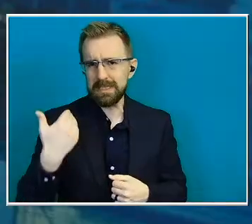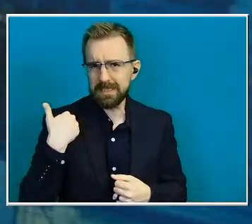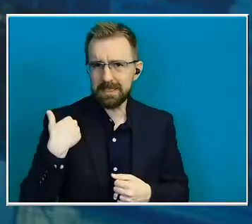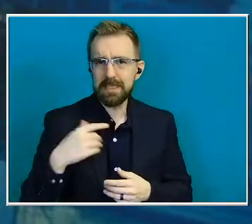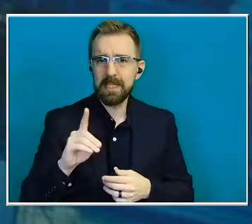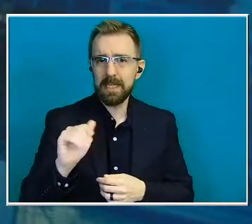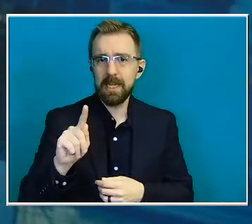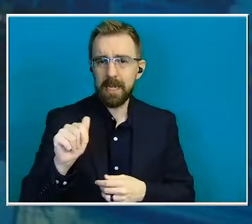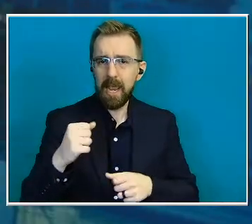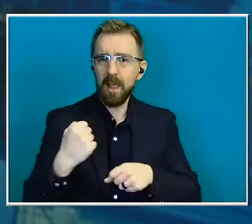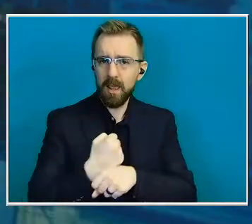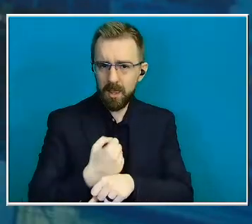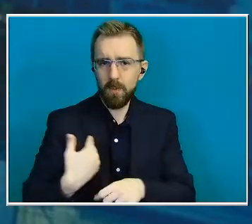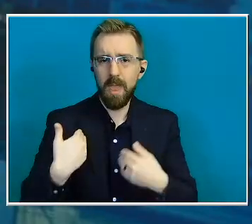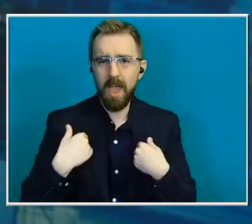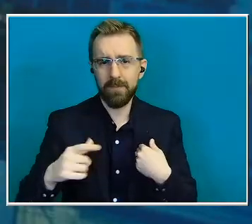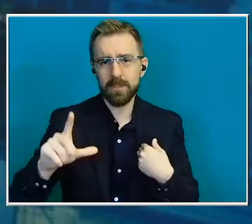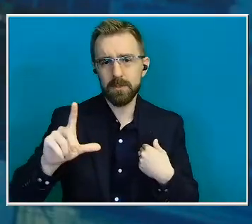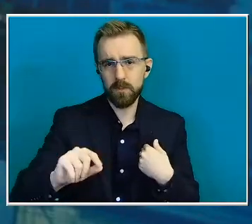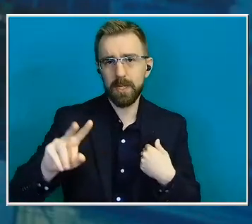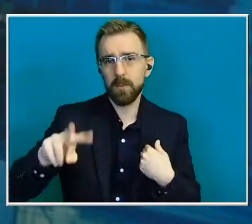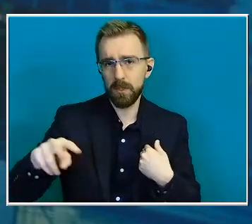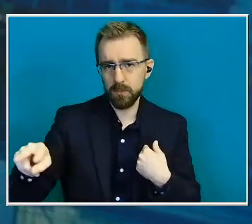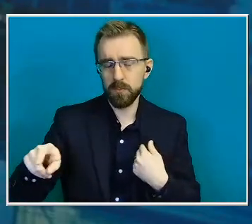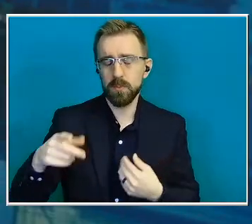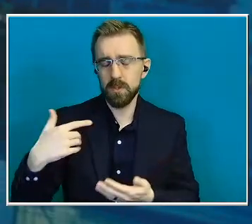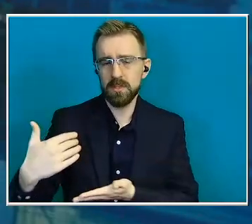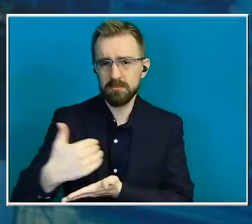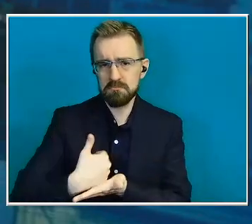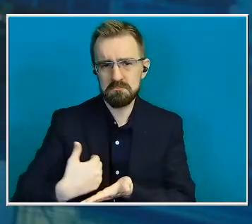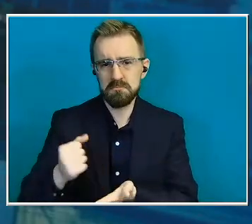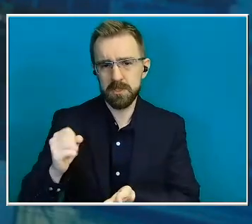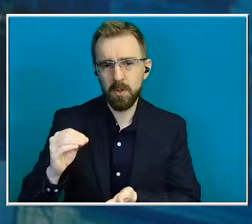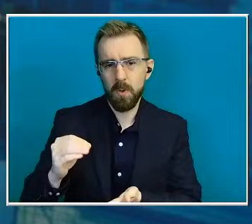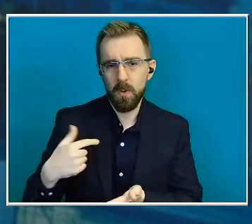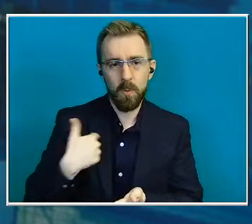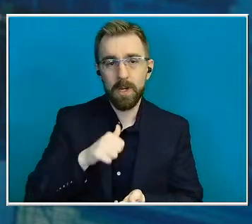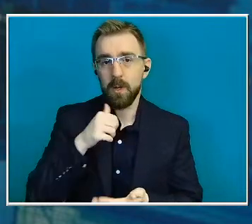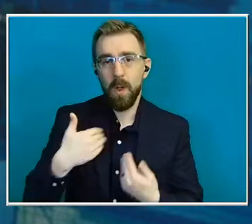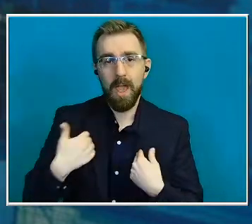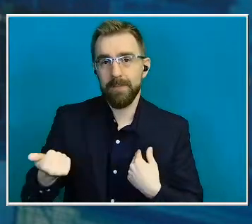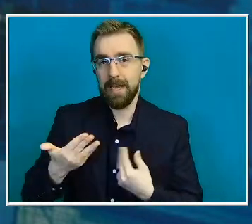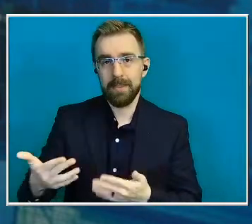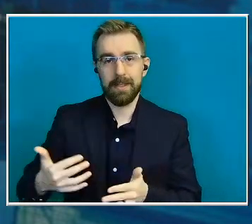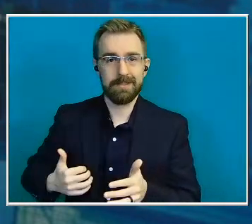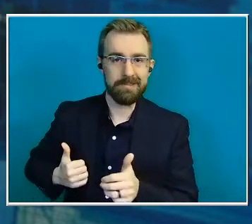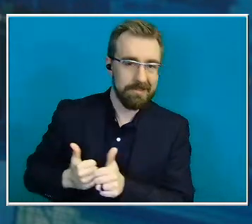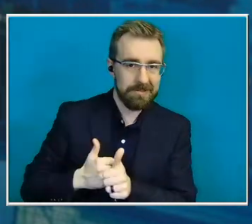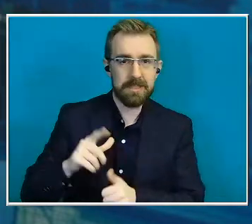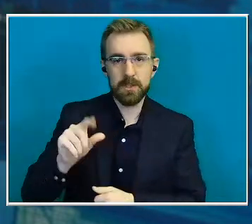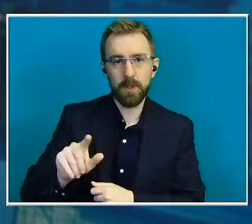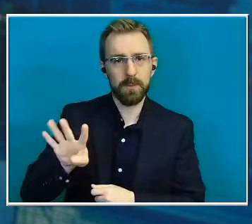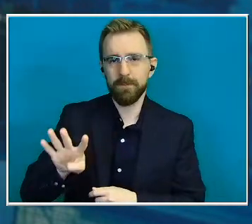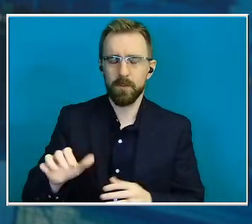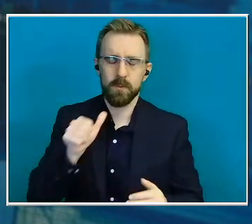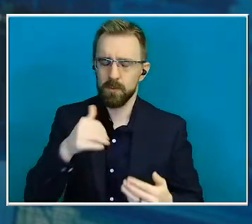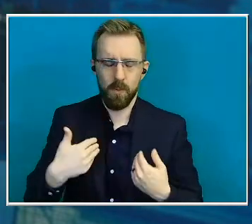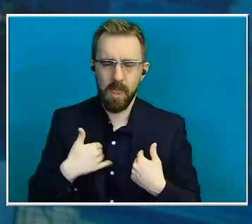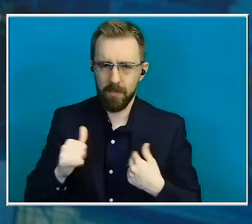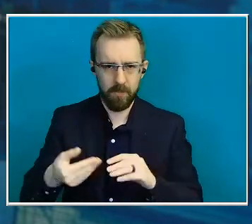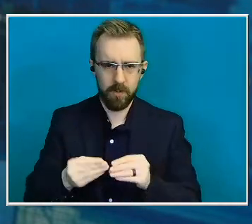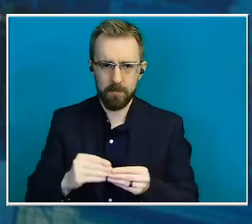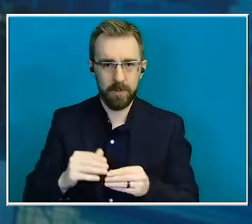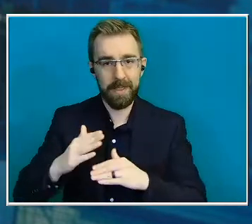is 2022. So, so we don't have anything for 2024. At least it's not published. But